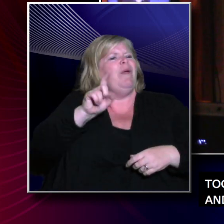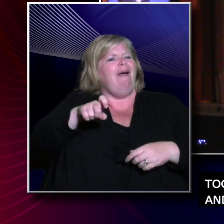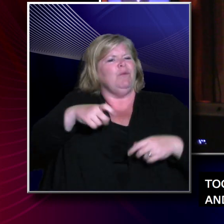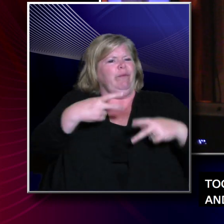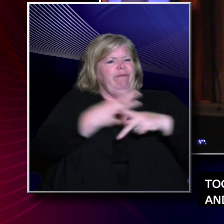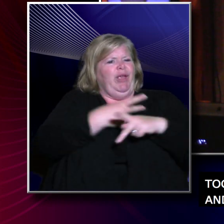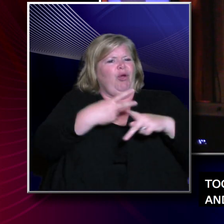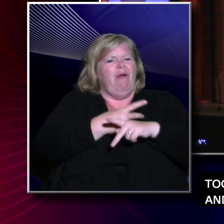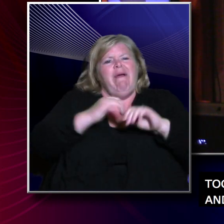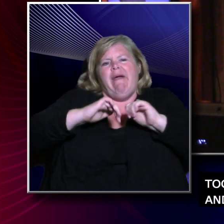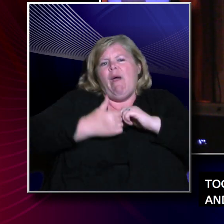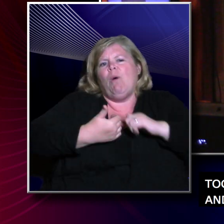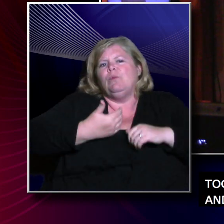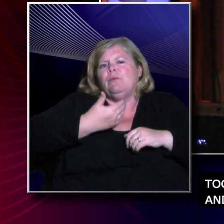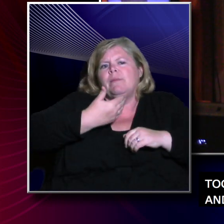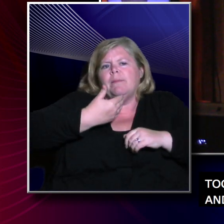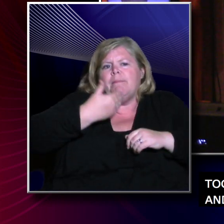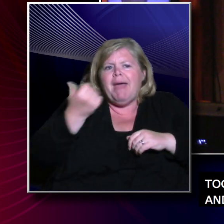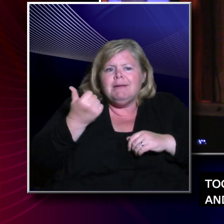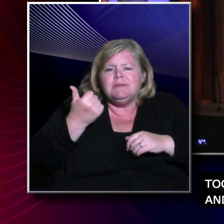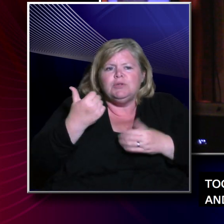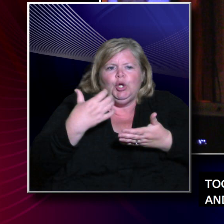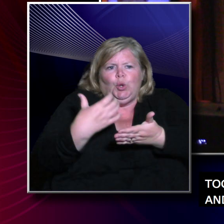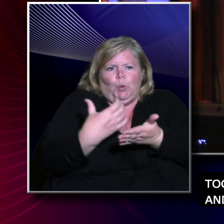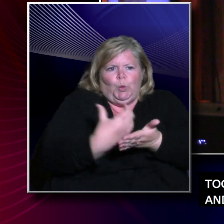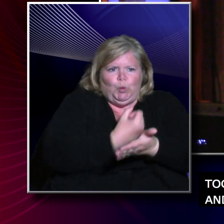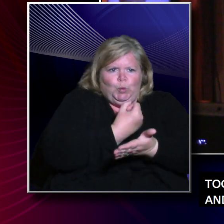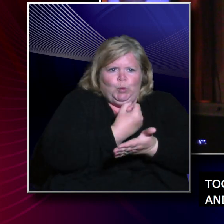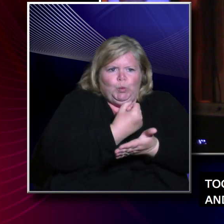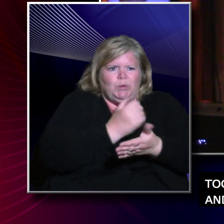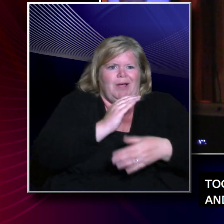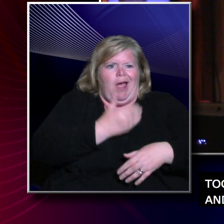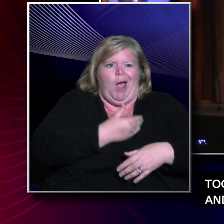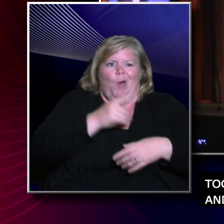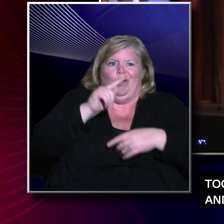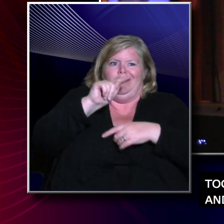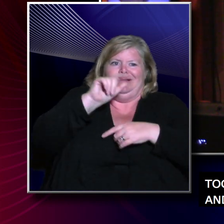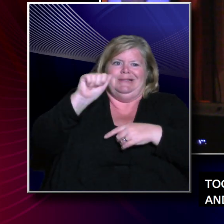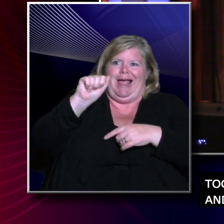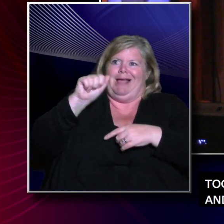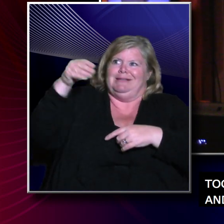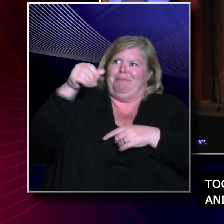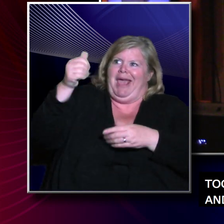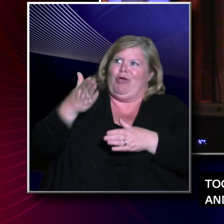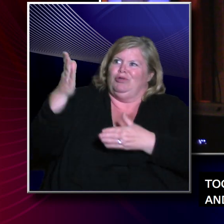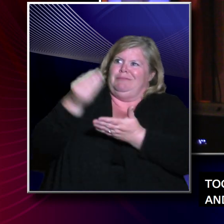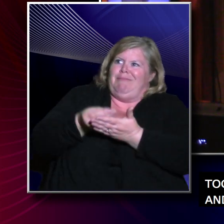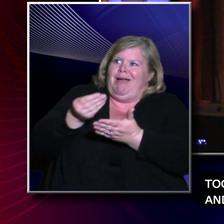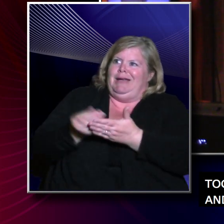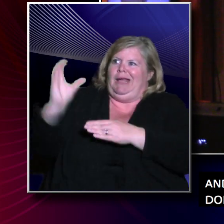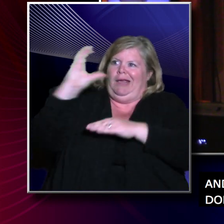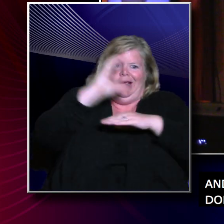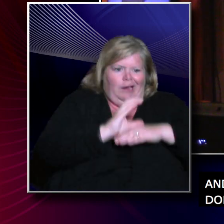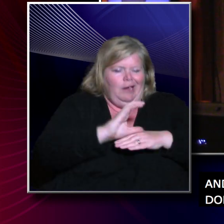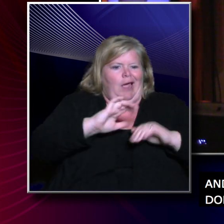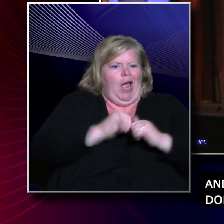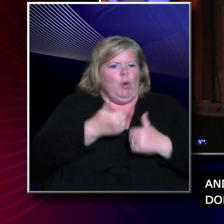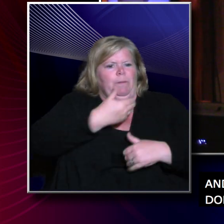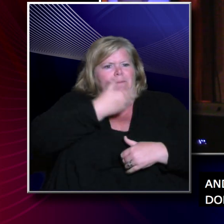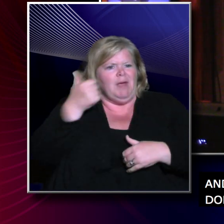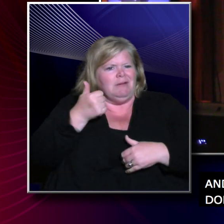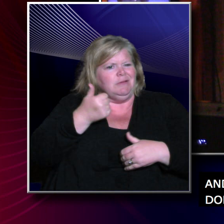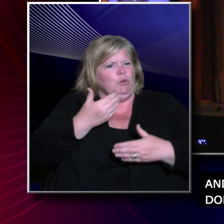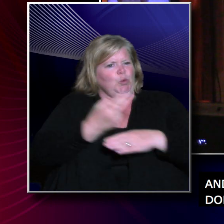to best use our taxpayer dollars to support our